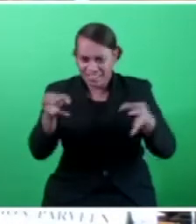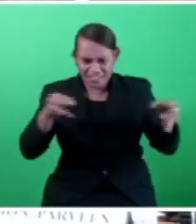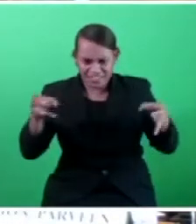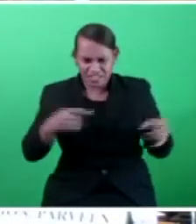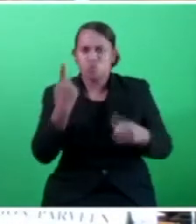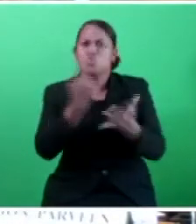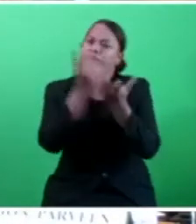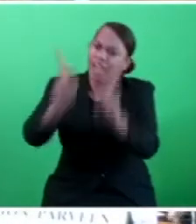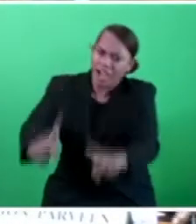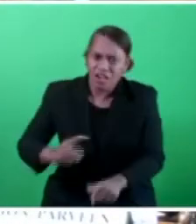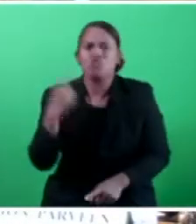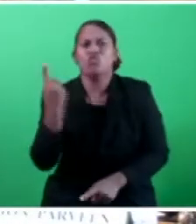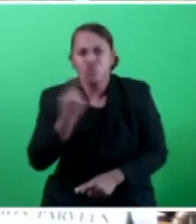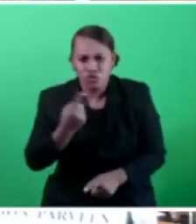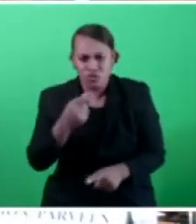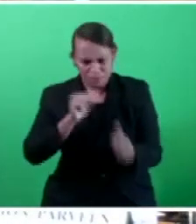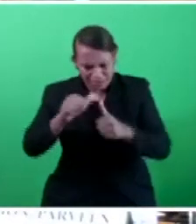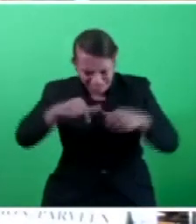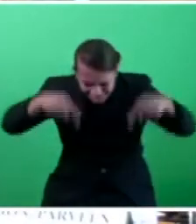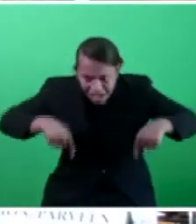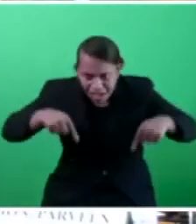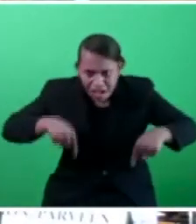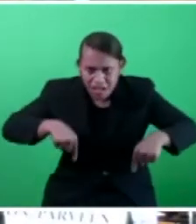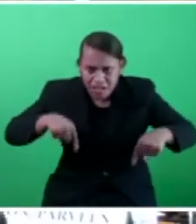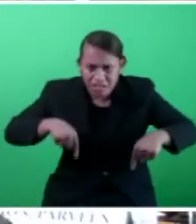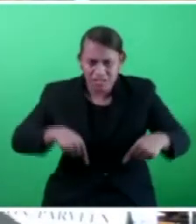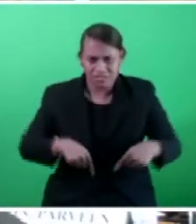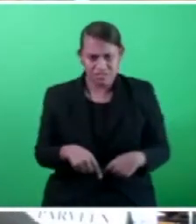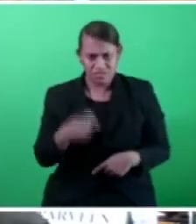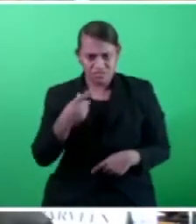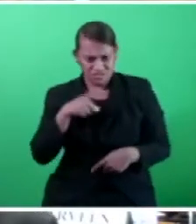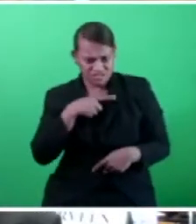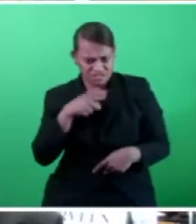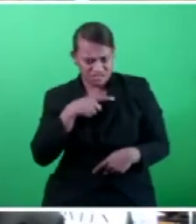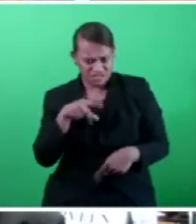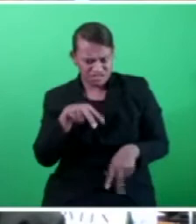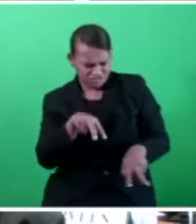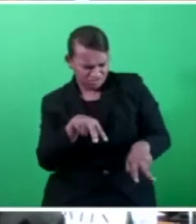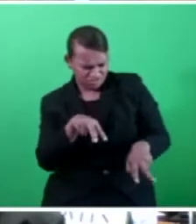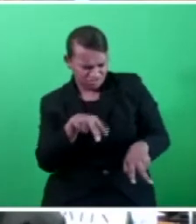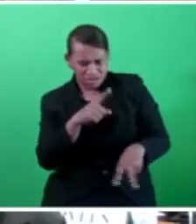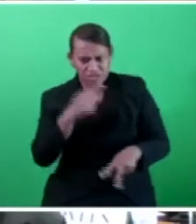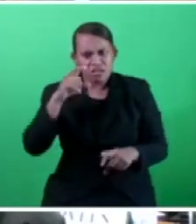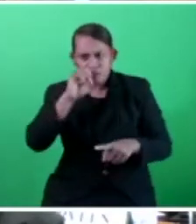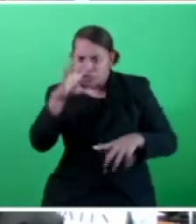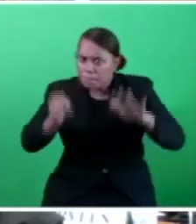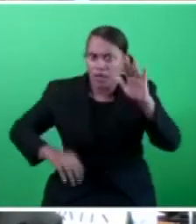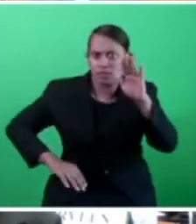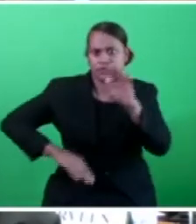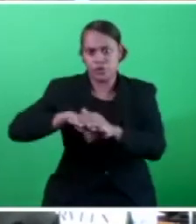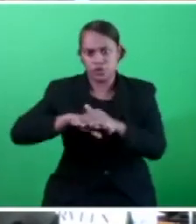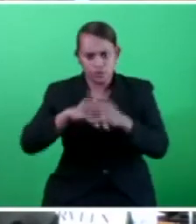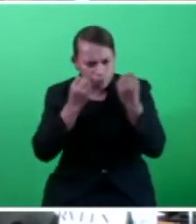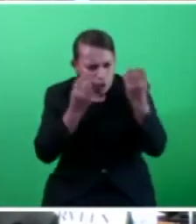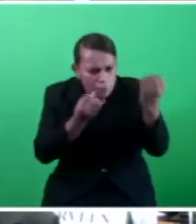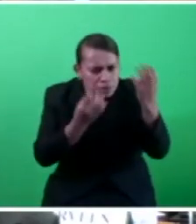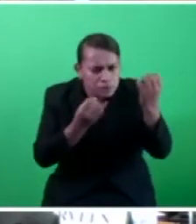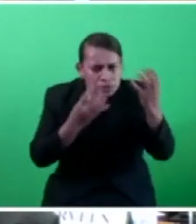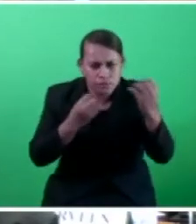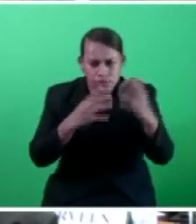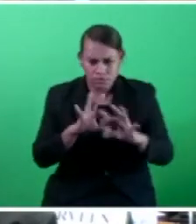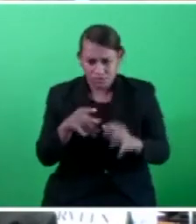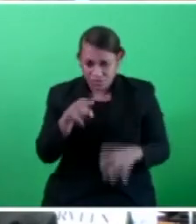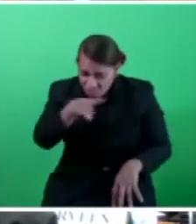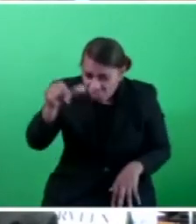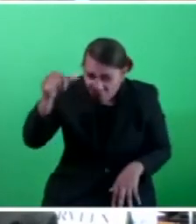endorses advocates positions that condemn our nation to fully informed solutions that could cost lives? Does she know that this is